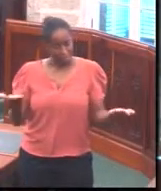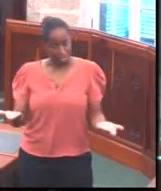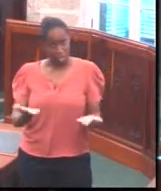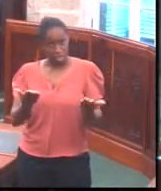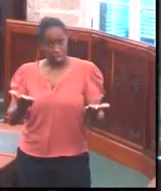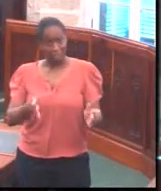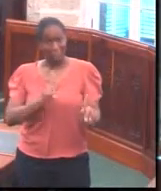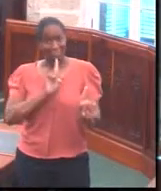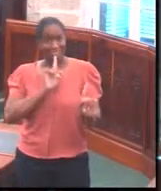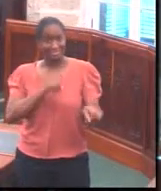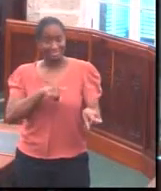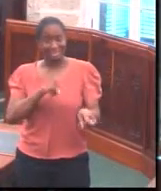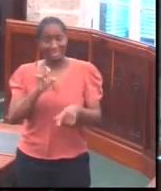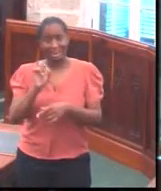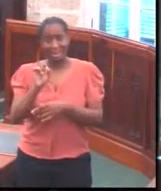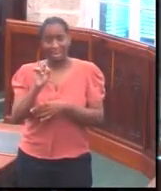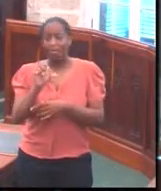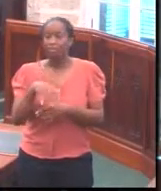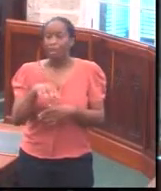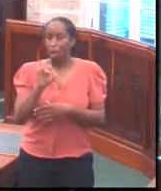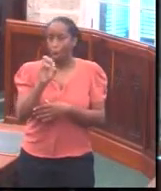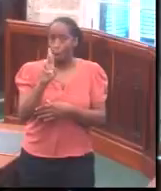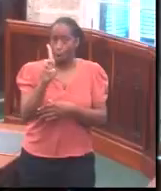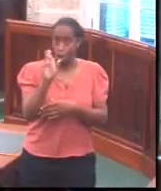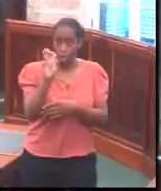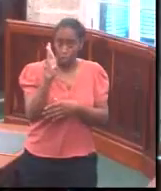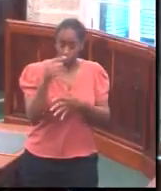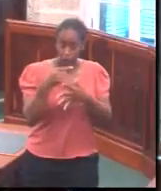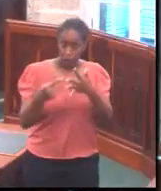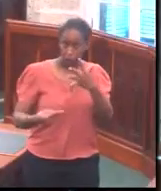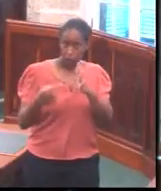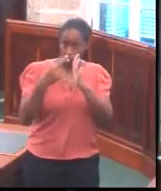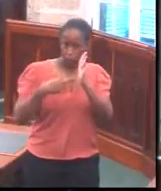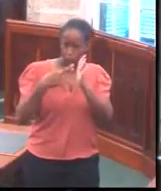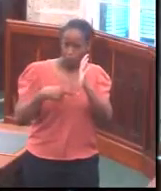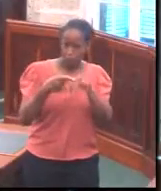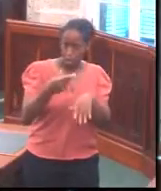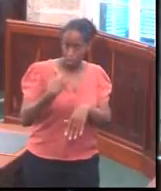And standing order 34 is of assistance to you. Yes.